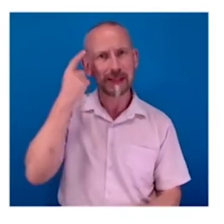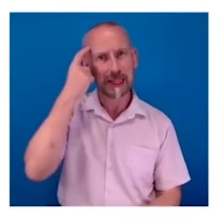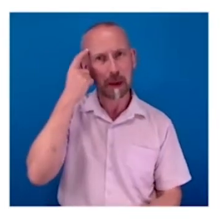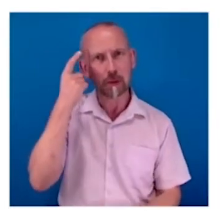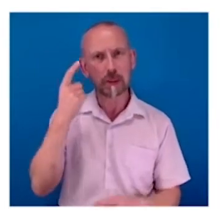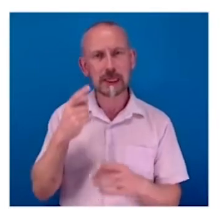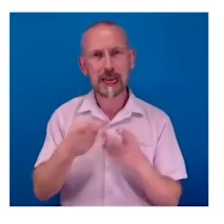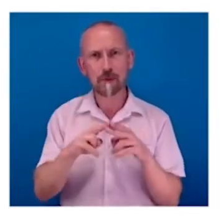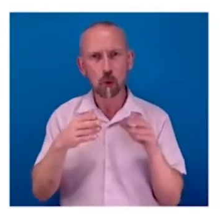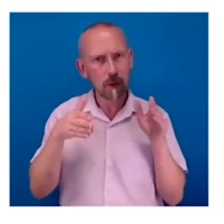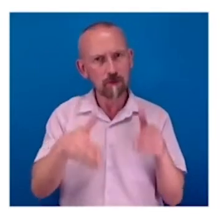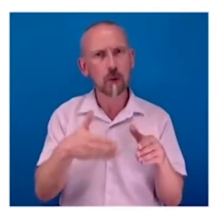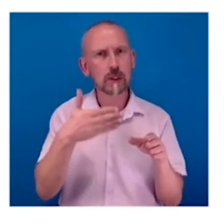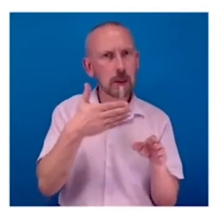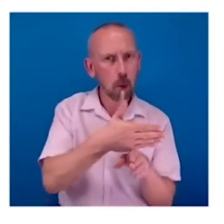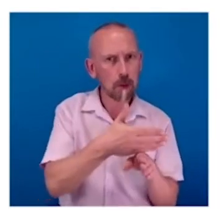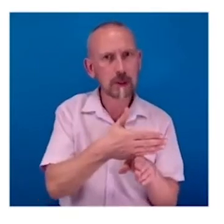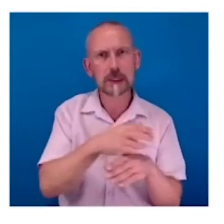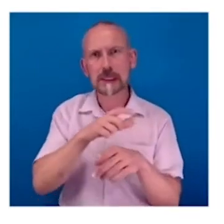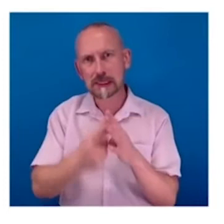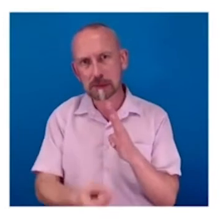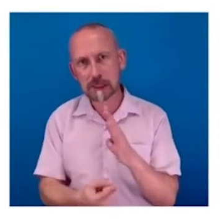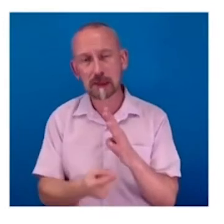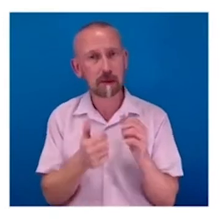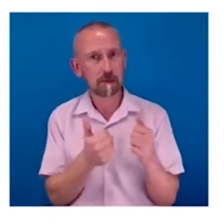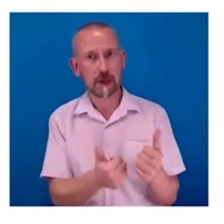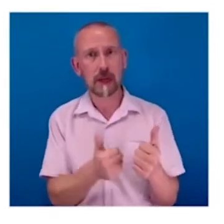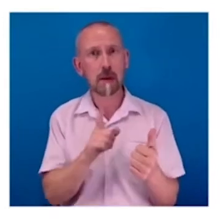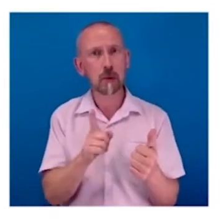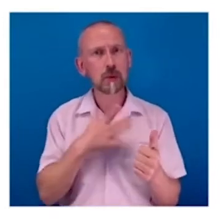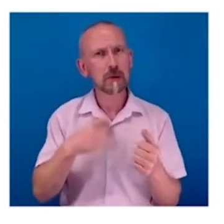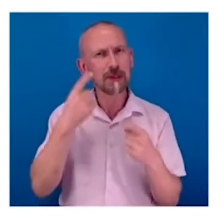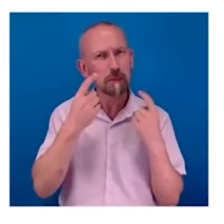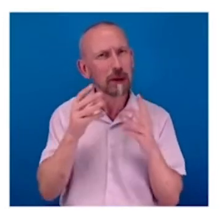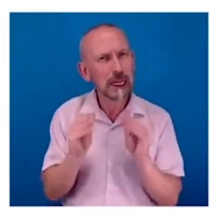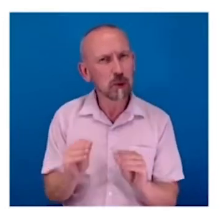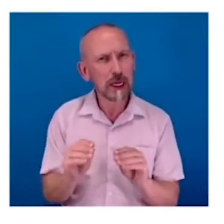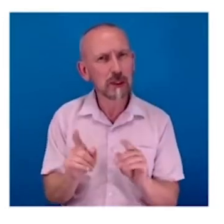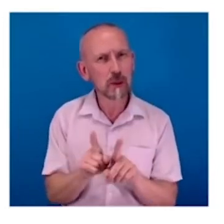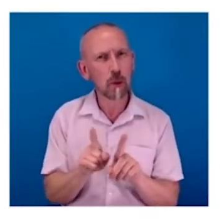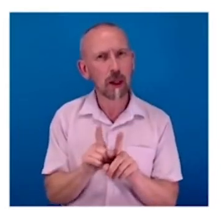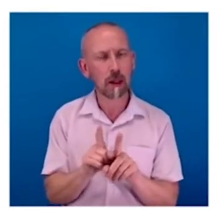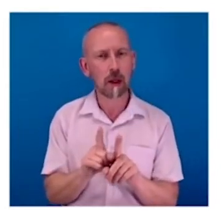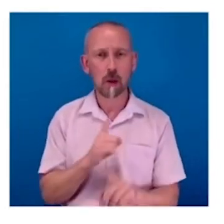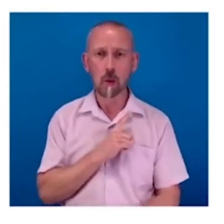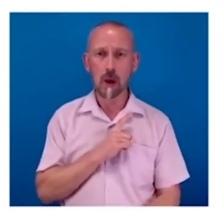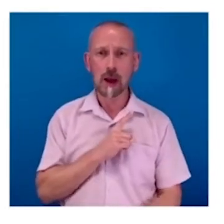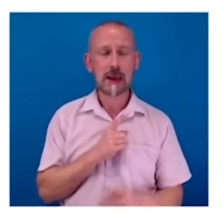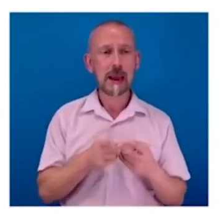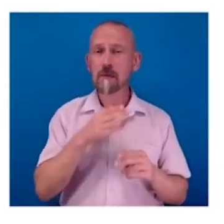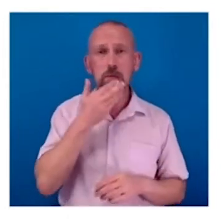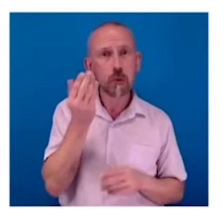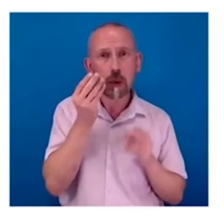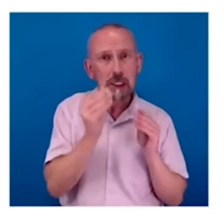disability, what do you need to take a step back first and think about education? Because in 5 years' time, if education programs are not being